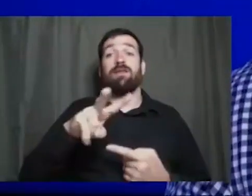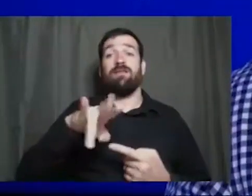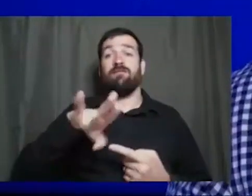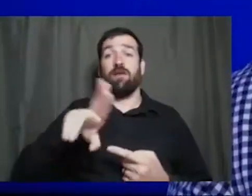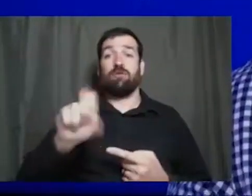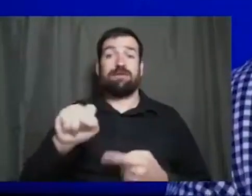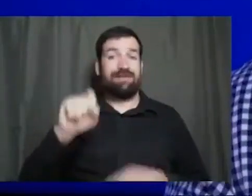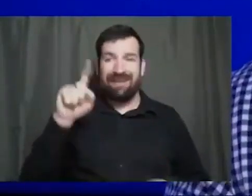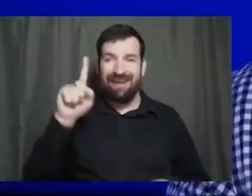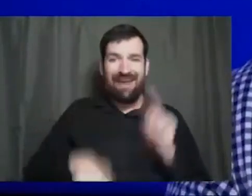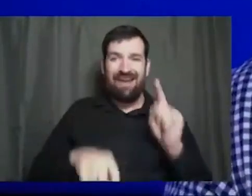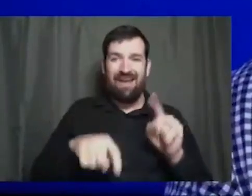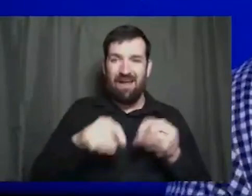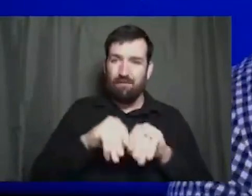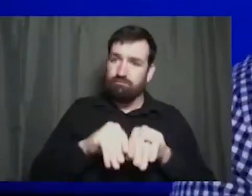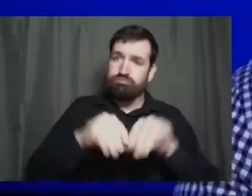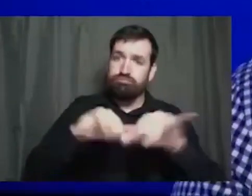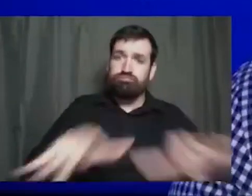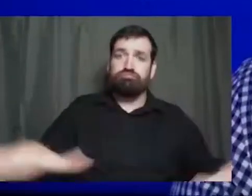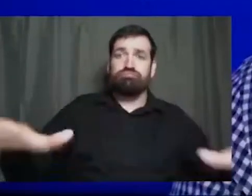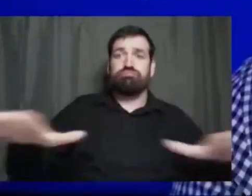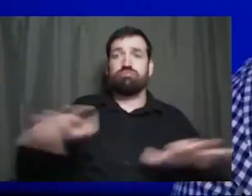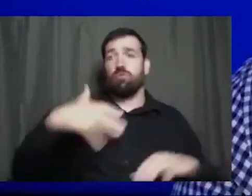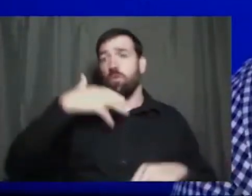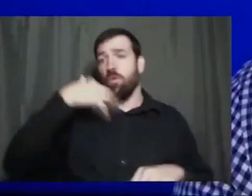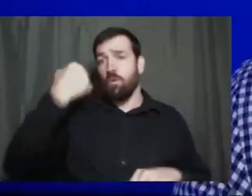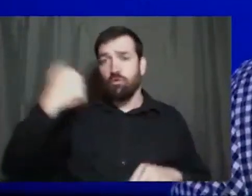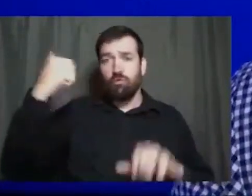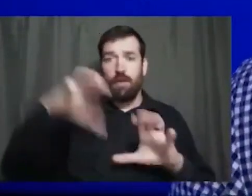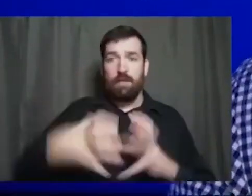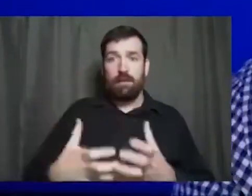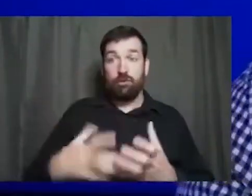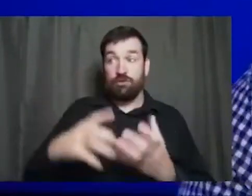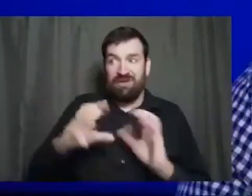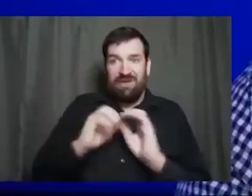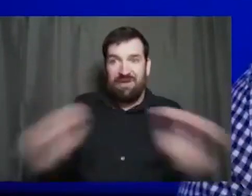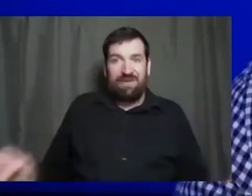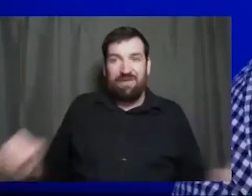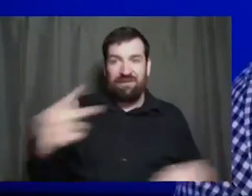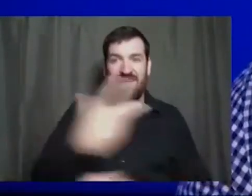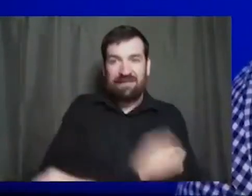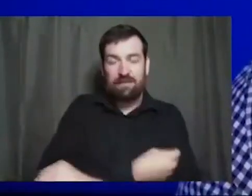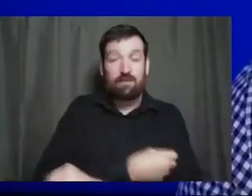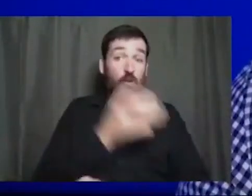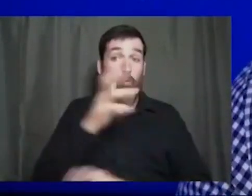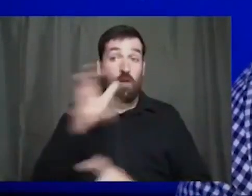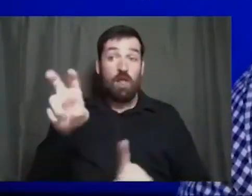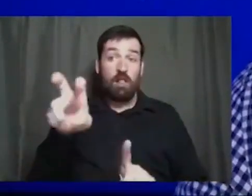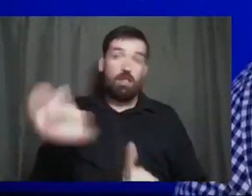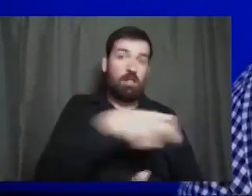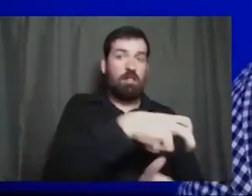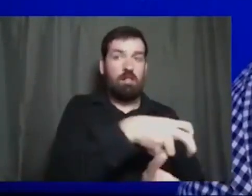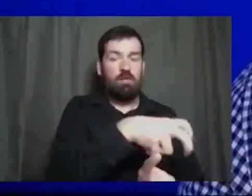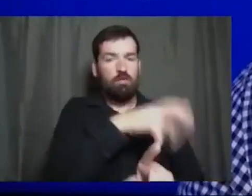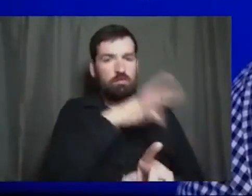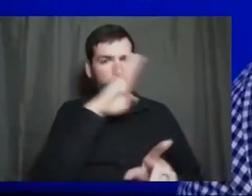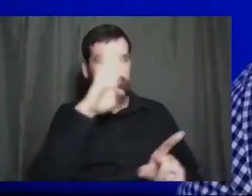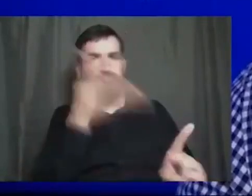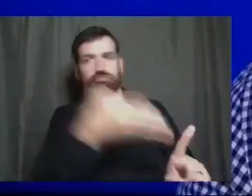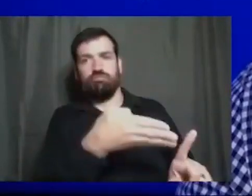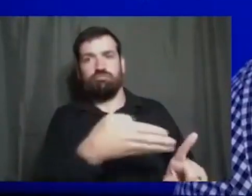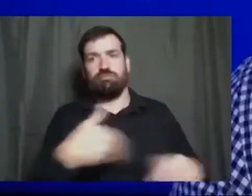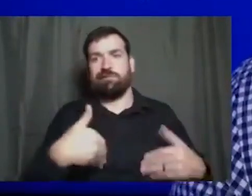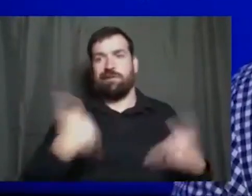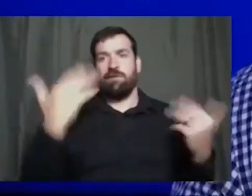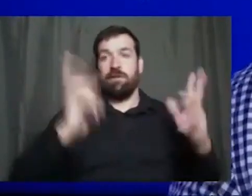between that older population that we saw when no one was vaccinated, is it going to move to younger bodies because those are the people that are now